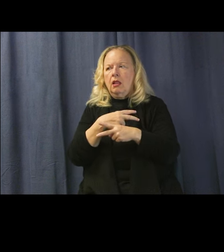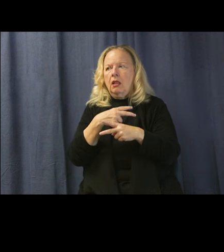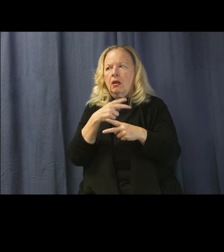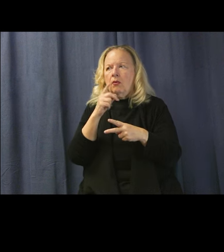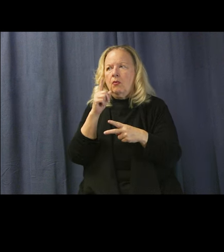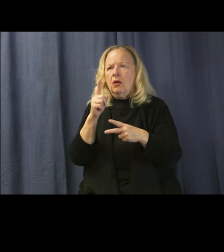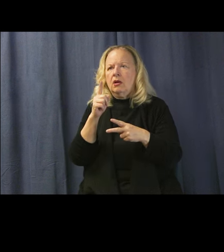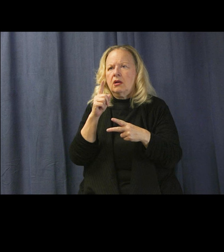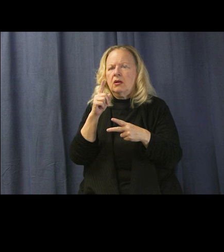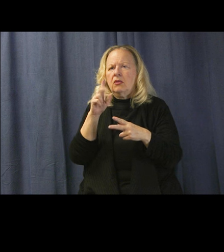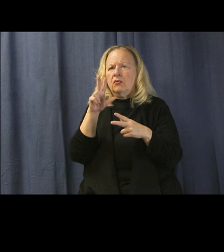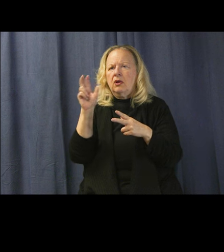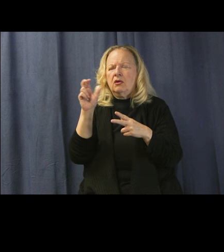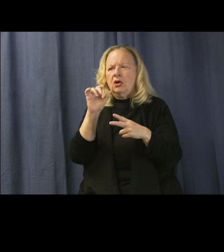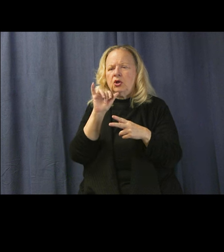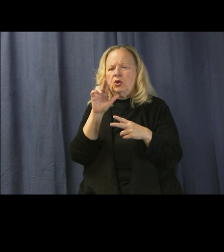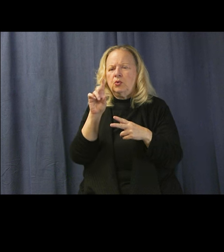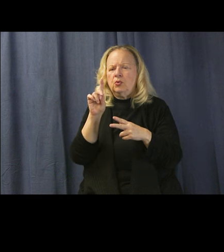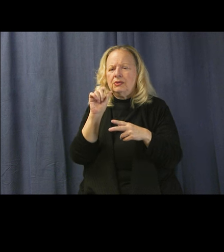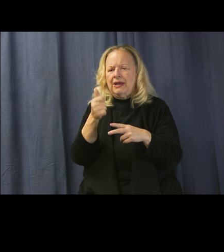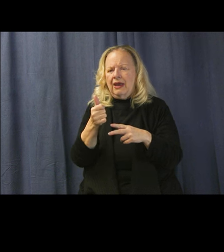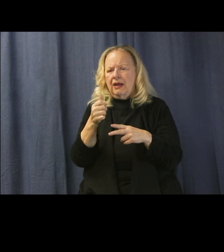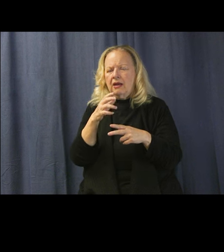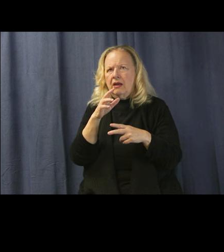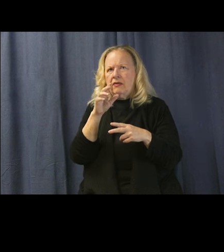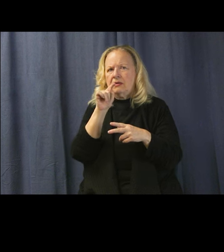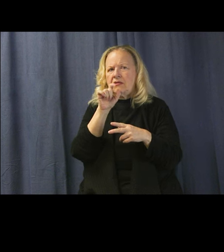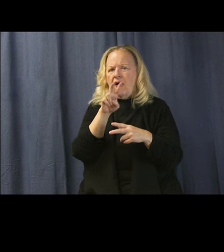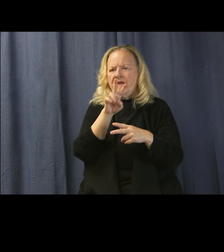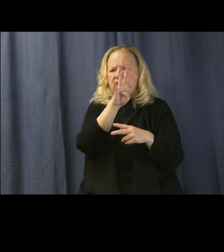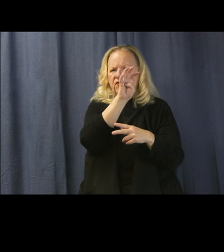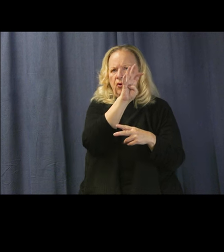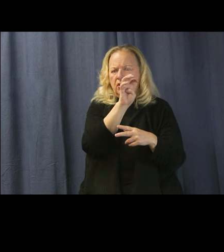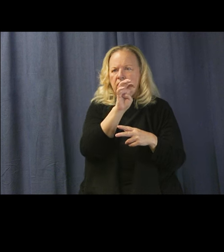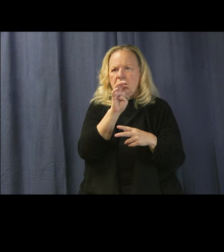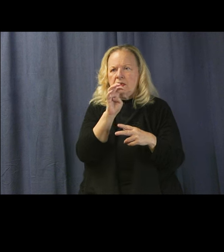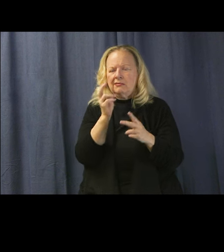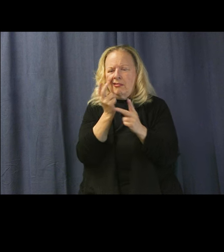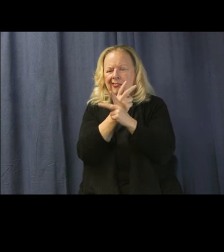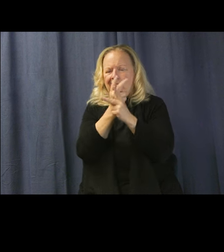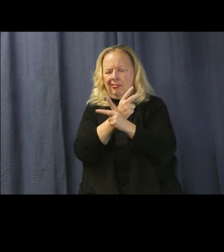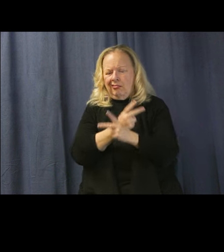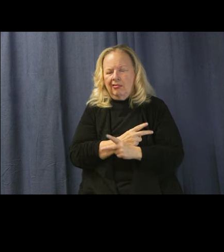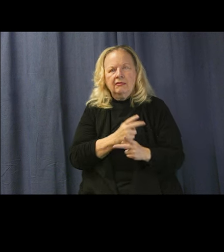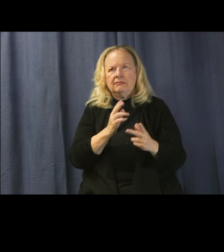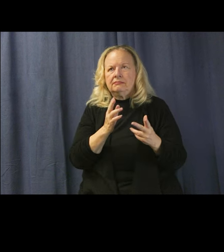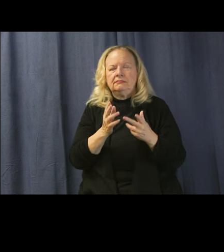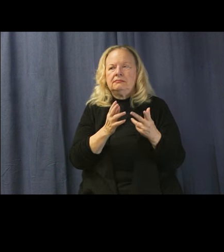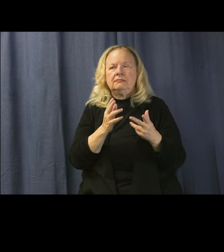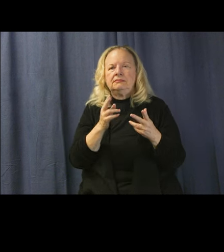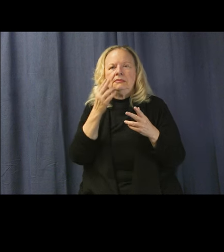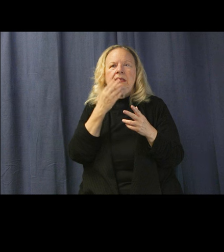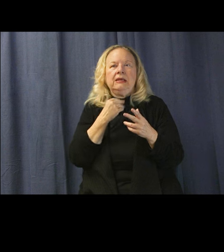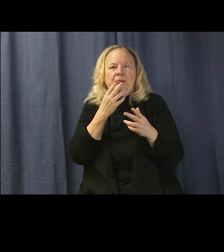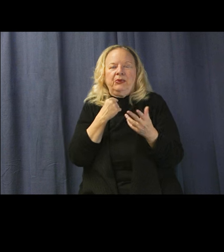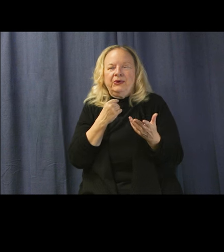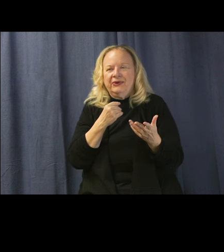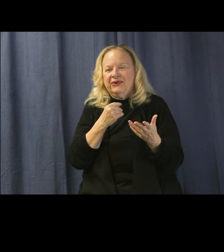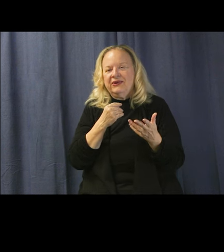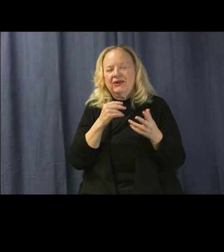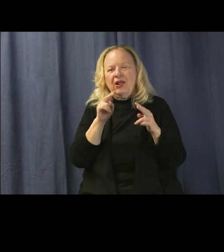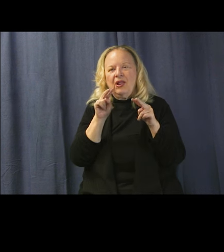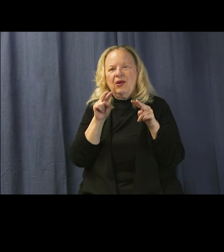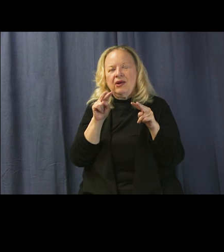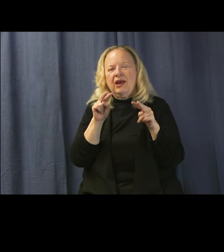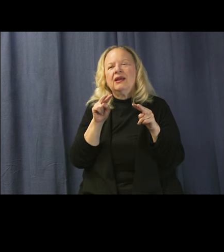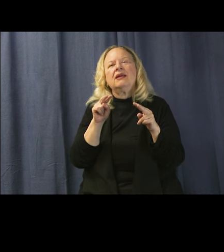1. The Shed is 300. The Yud stays 10. And the Tav is 400. So when you're looking at Hebrew, you have to look